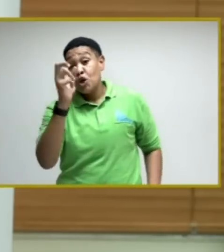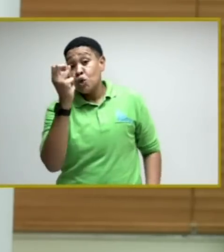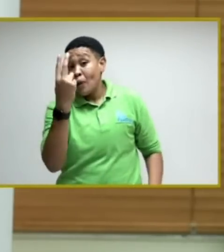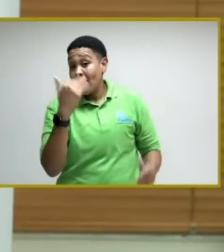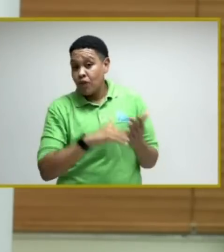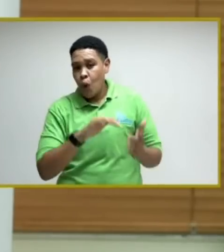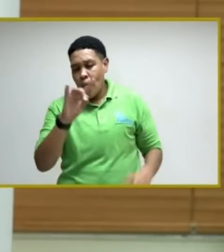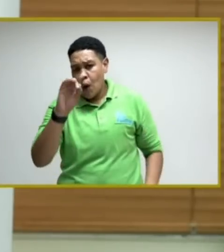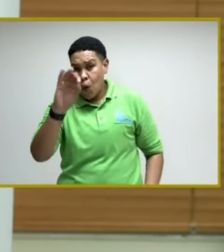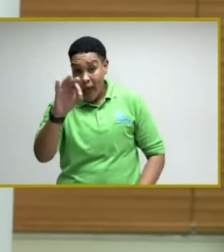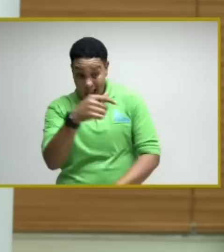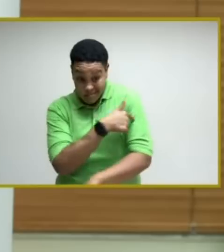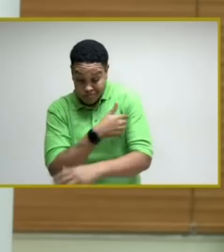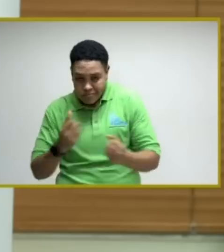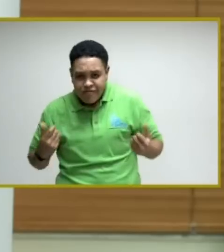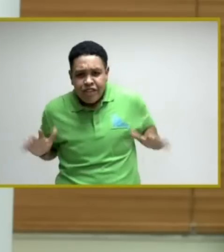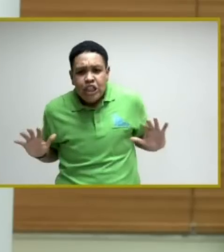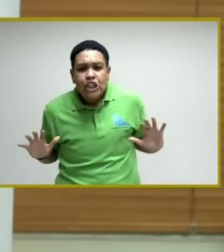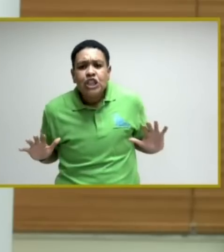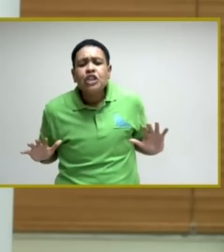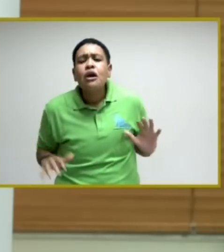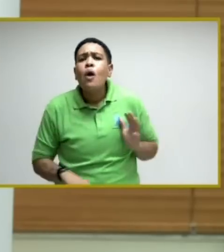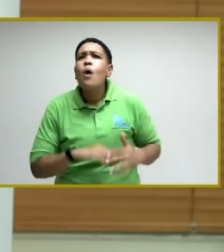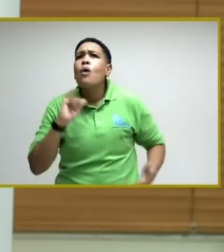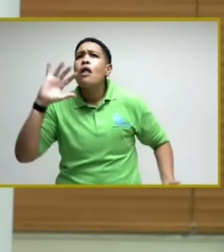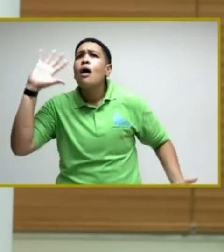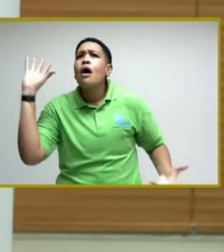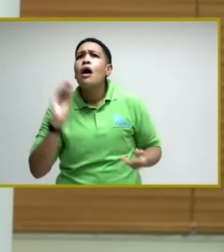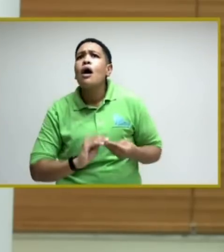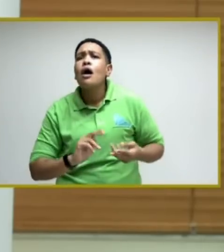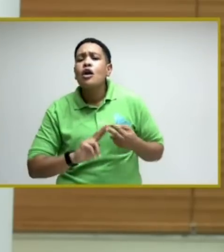612,809. Of that number,